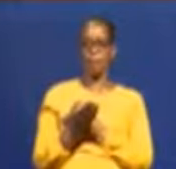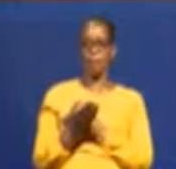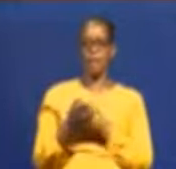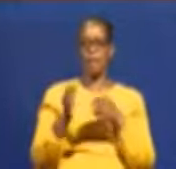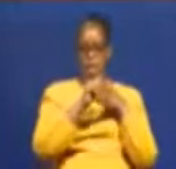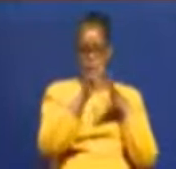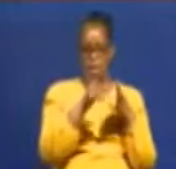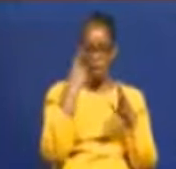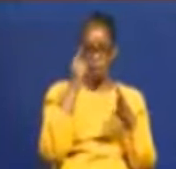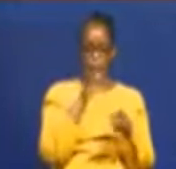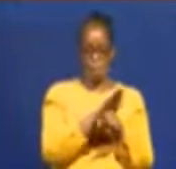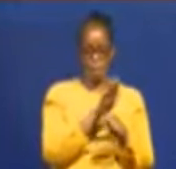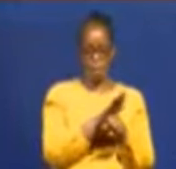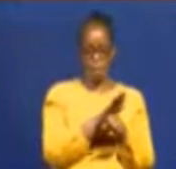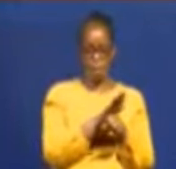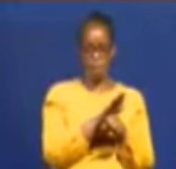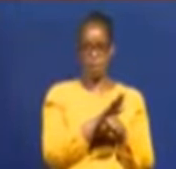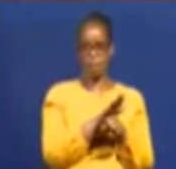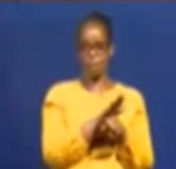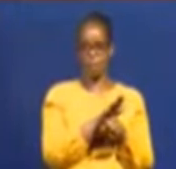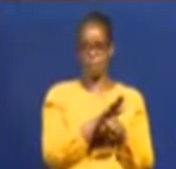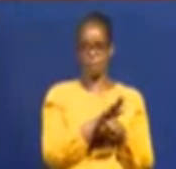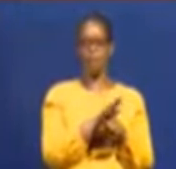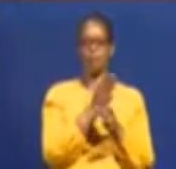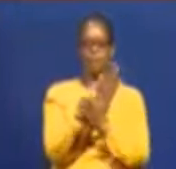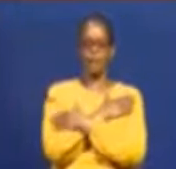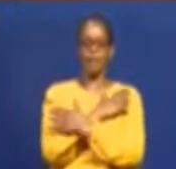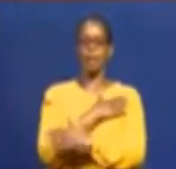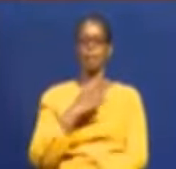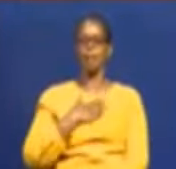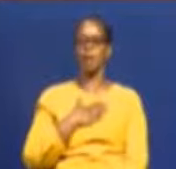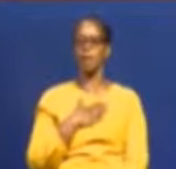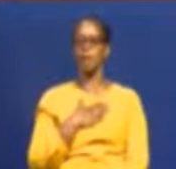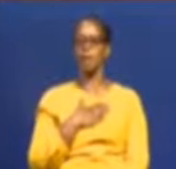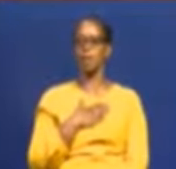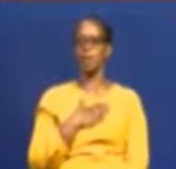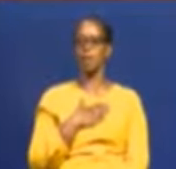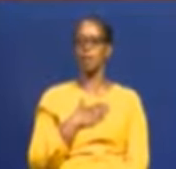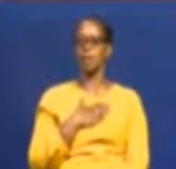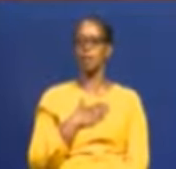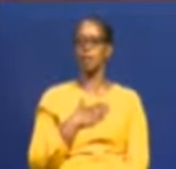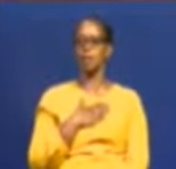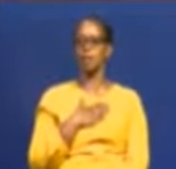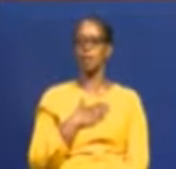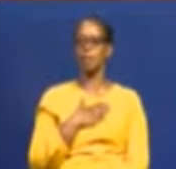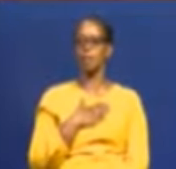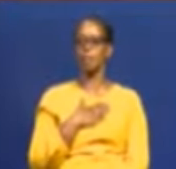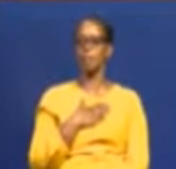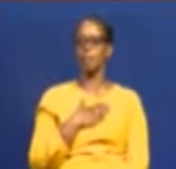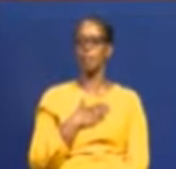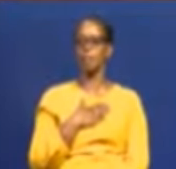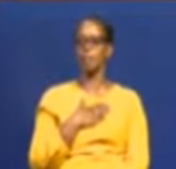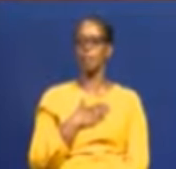leader of majority, the leader of majority of this House, who's now my friend, Honorable Speaker, that